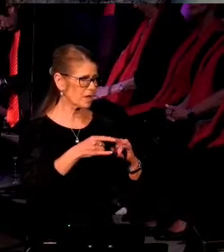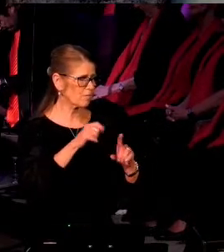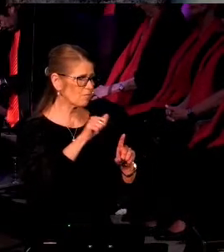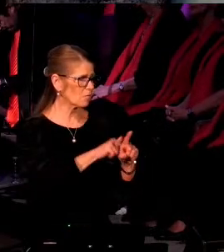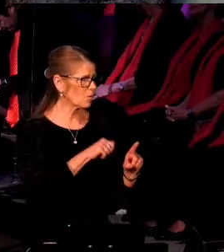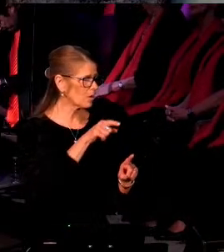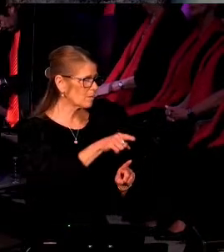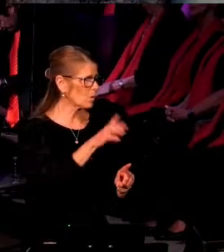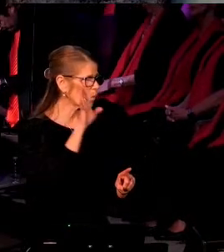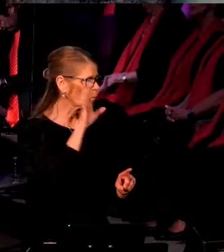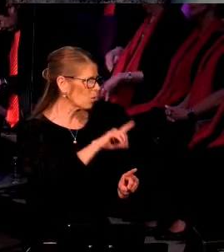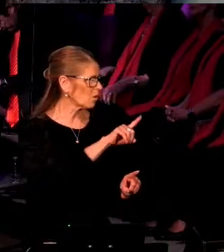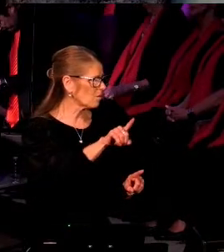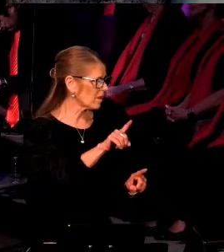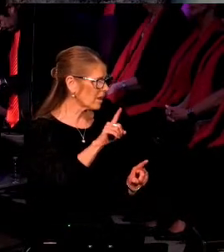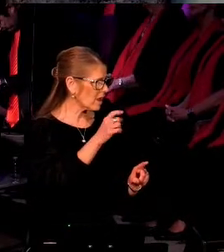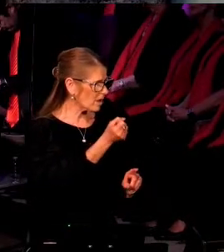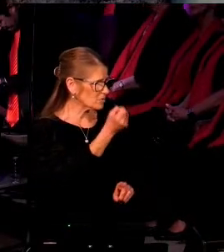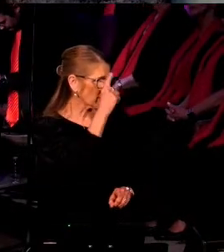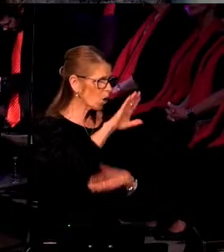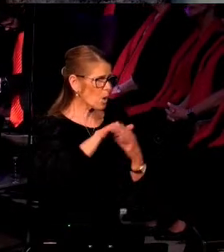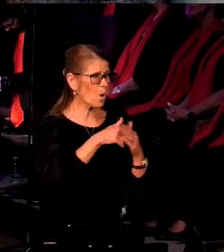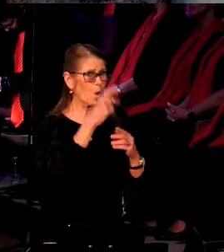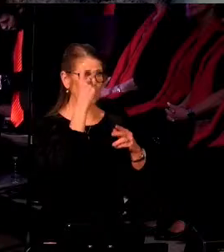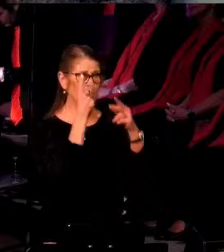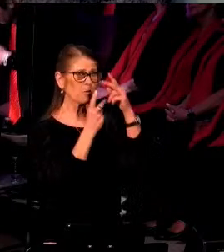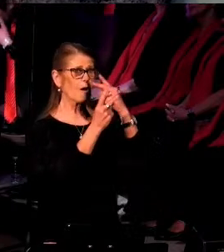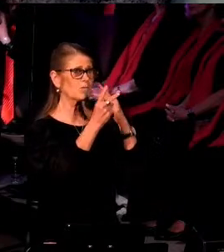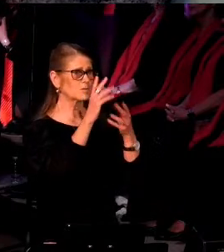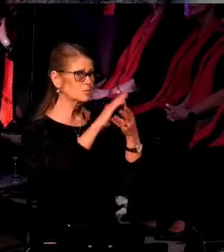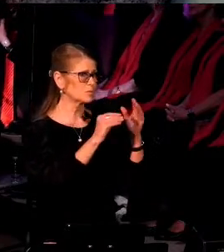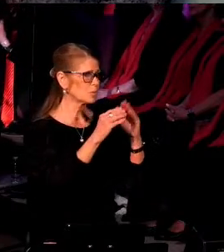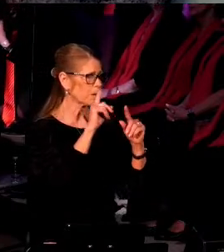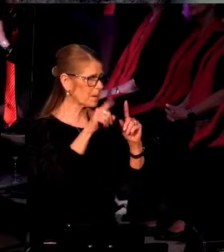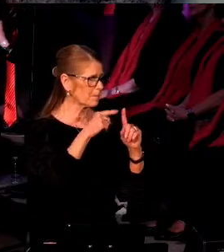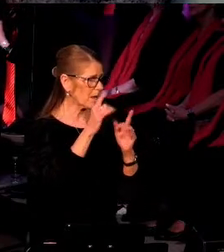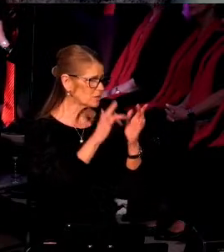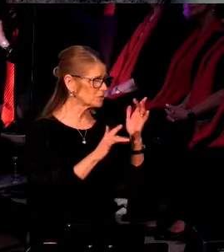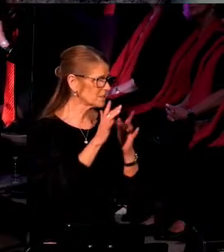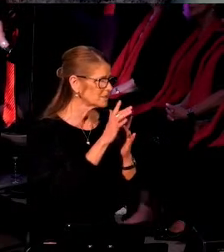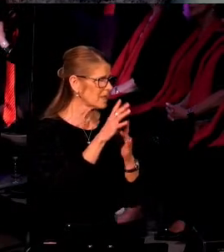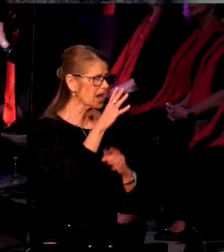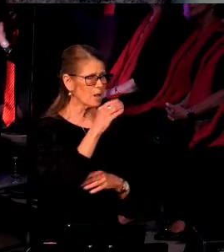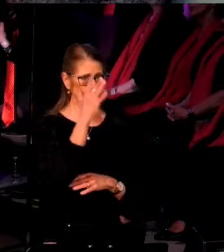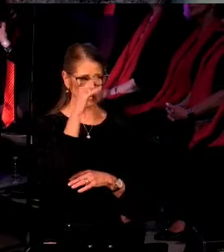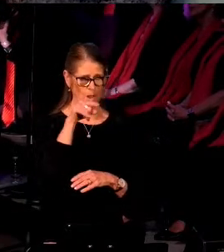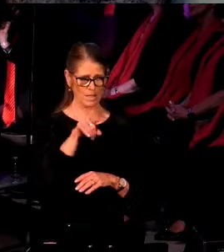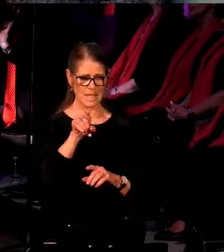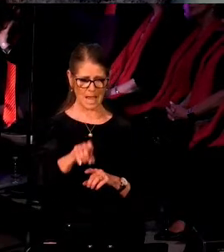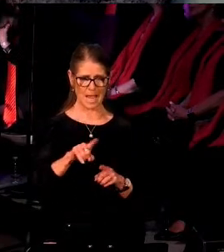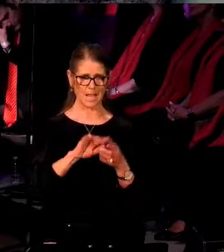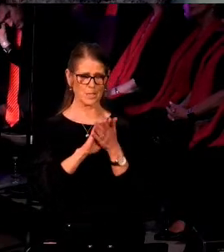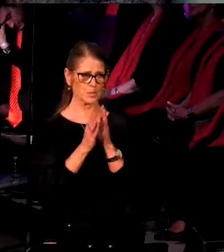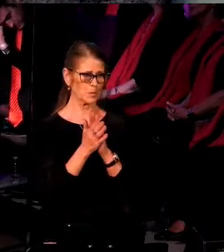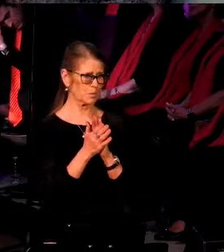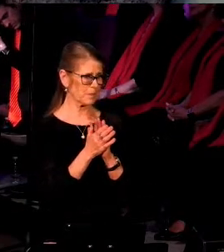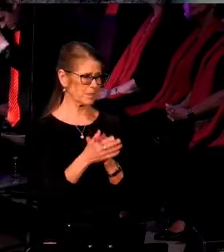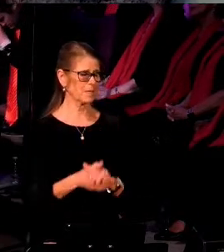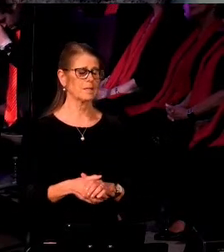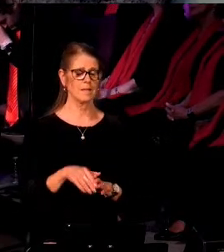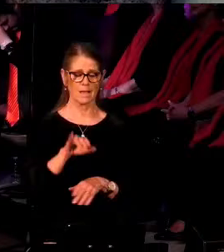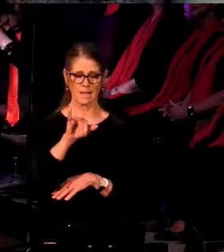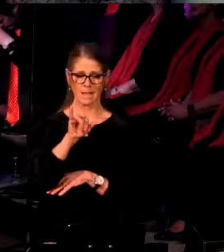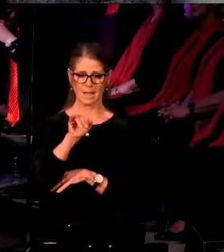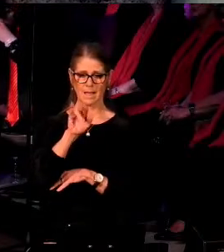understand all the prophecy about him and why this had to be? The prophet Isaiah spoke of